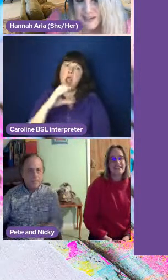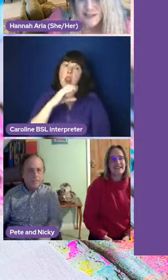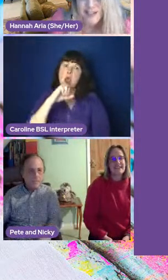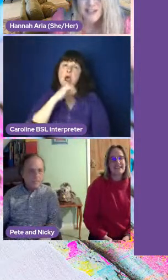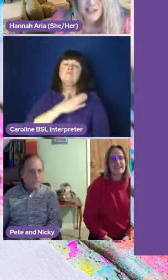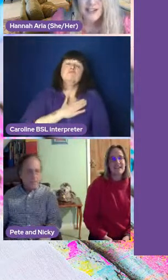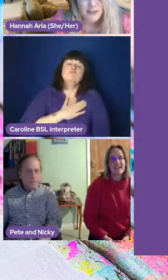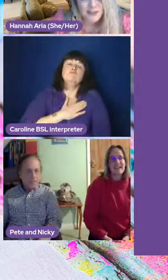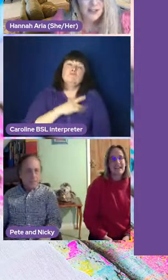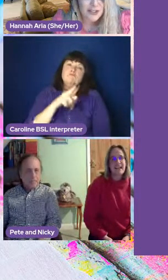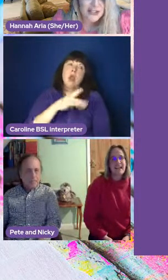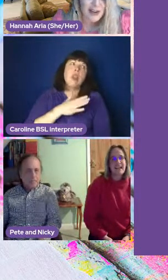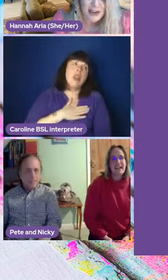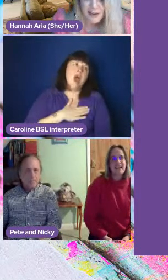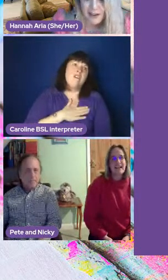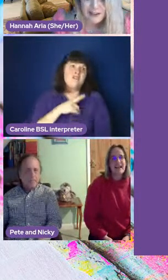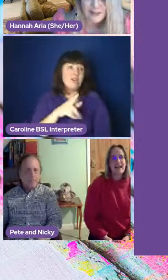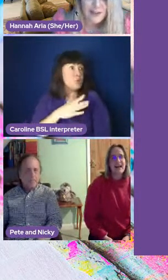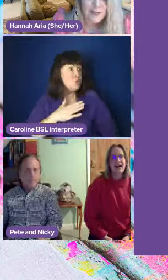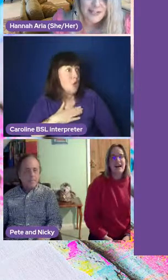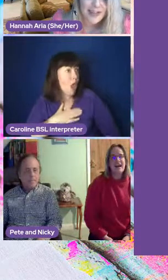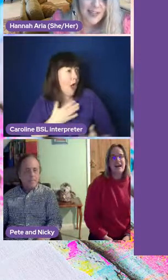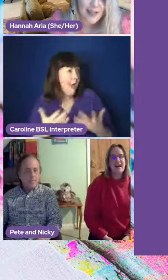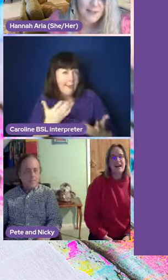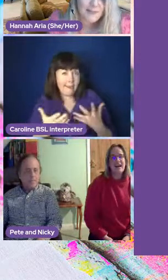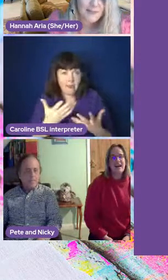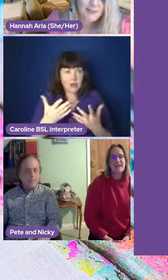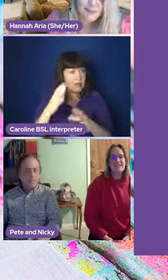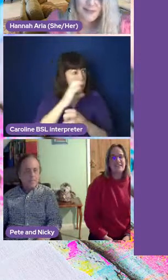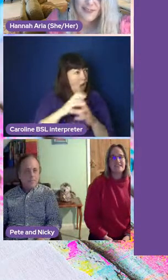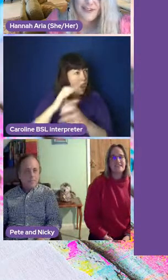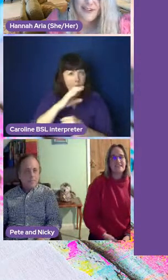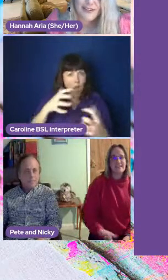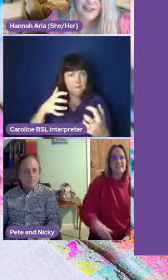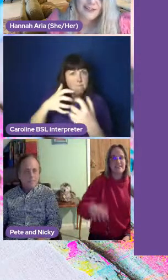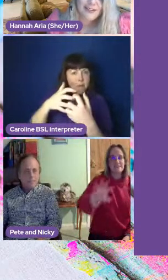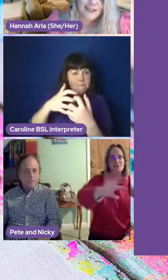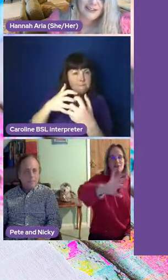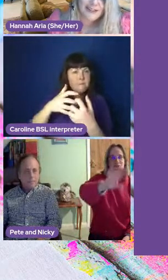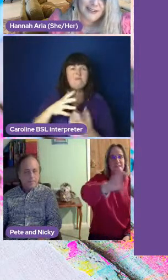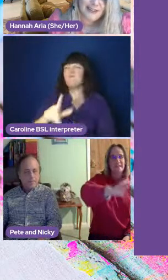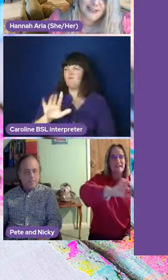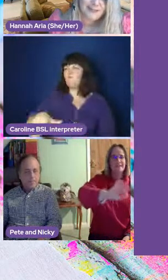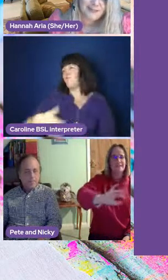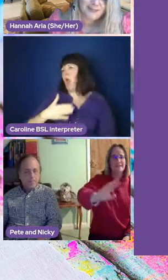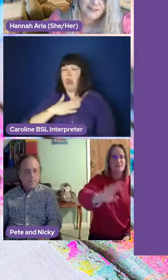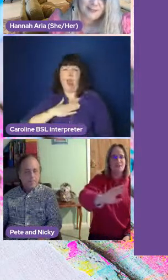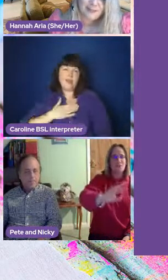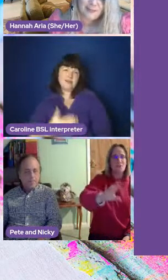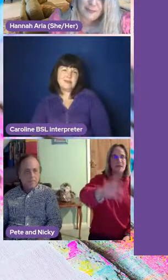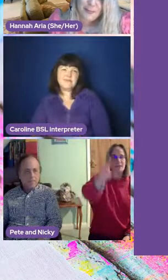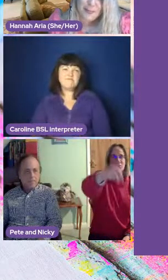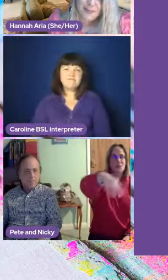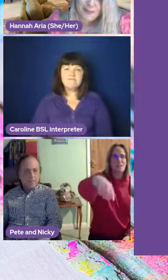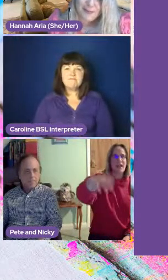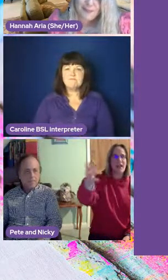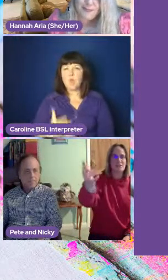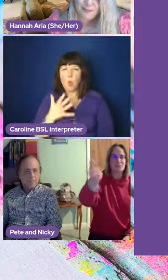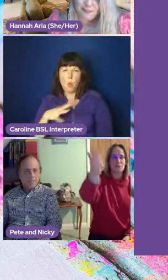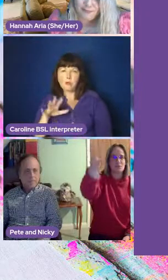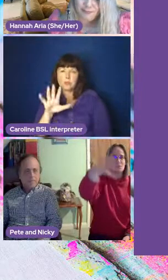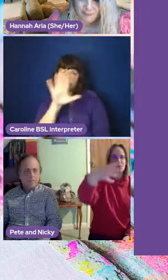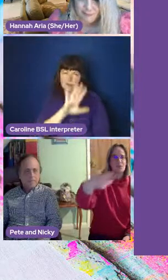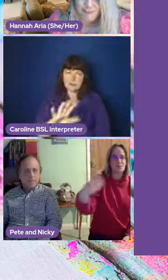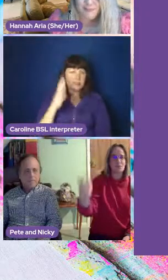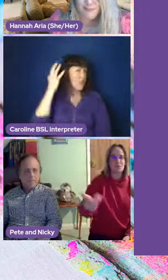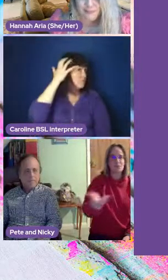mean anything in particular to you, or did you just like the way they work together? I just liked it, and I was sort of trying to get a nice sort of combination on the hair of